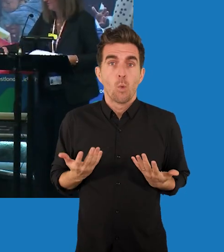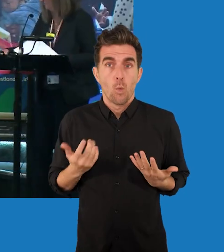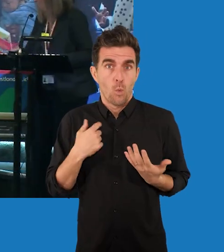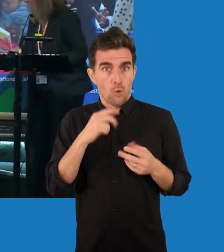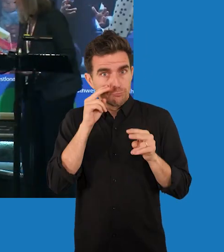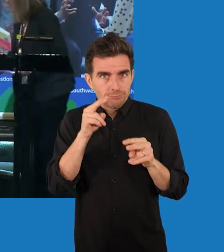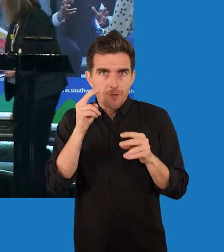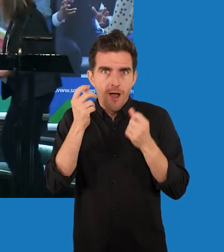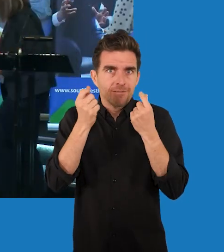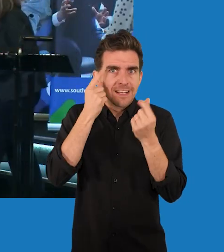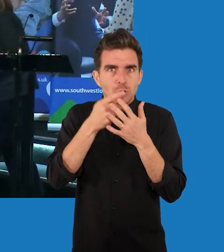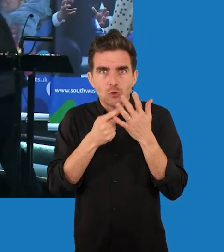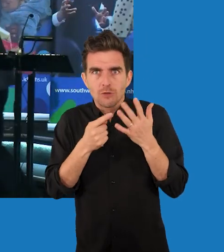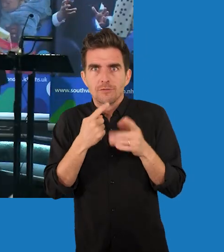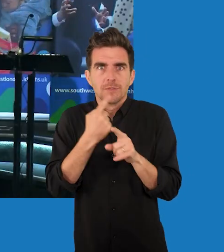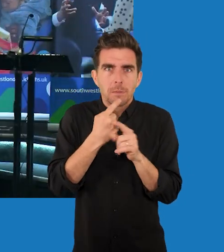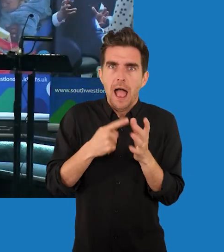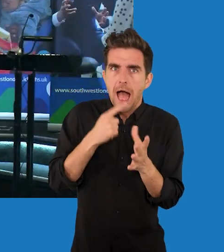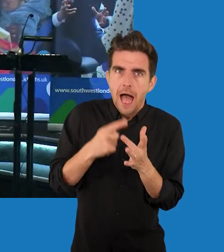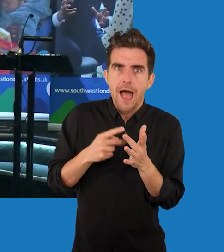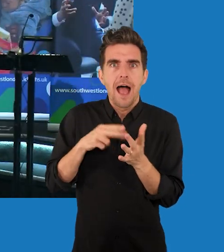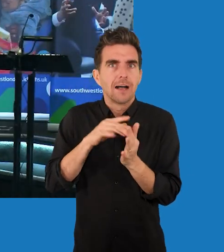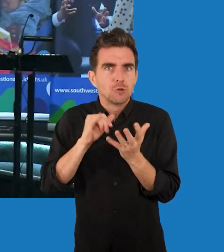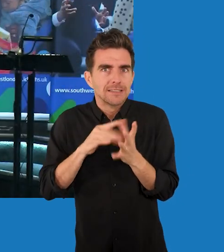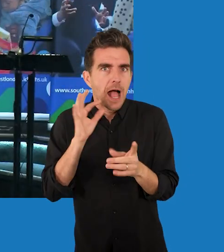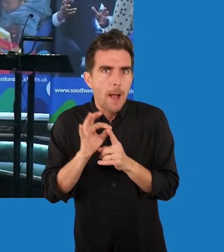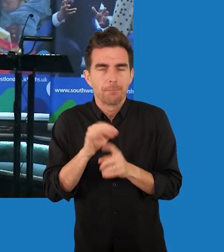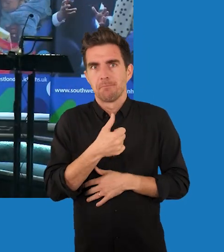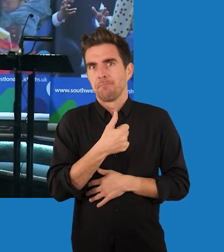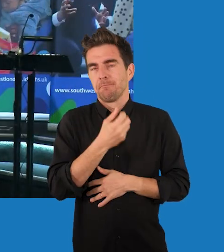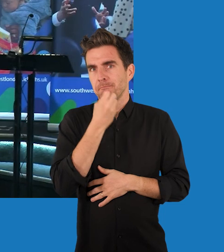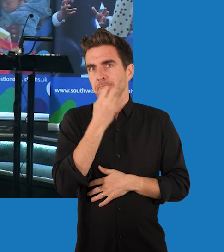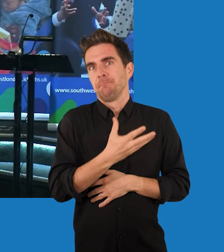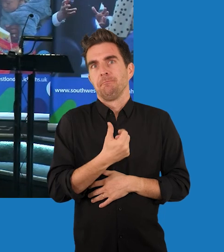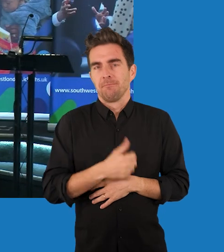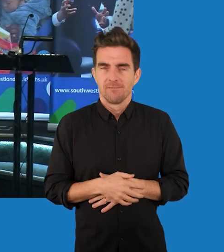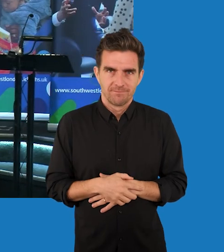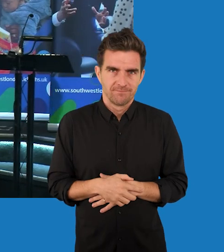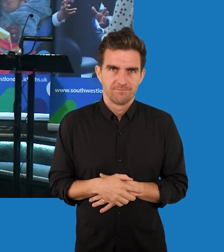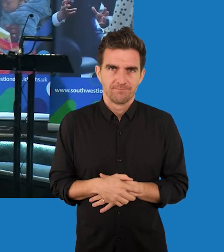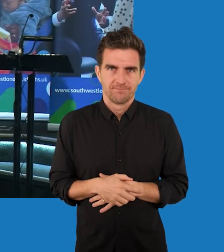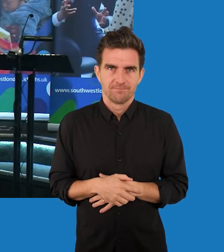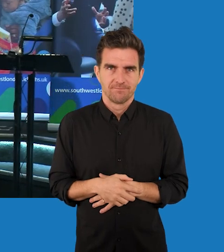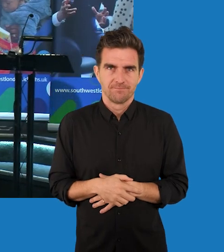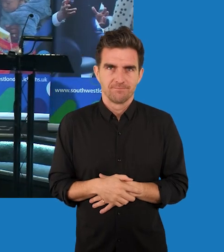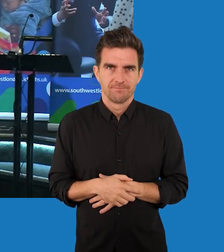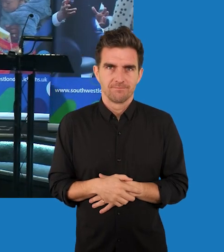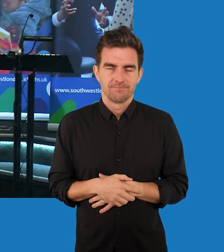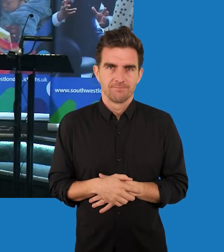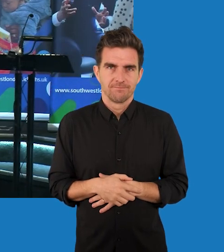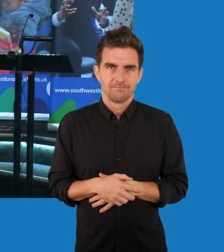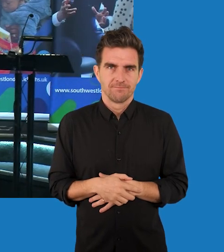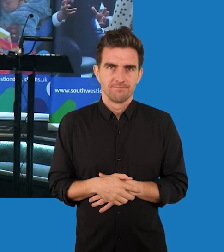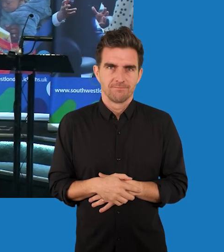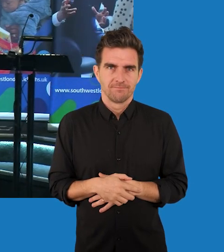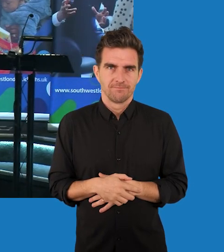Thank you for that, and I think it was really good to look at those innovations that Sarah showcased. In particular,